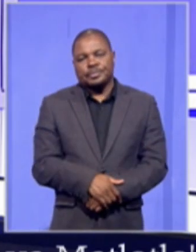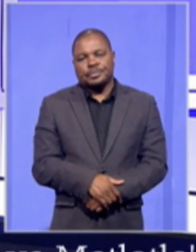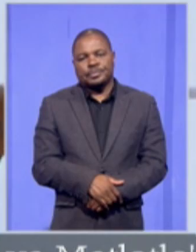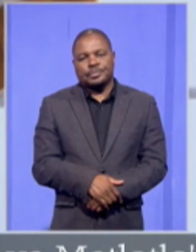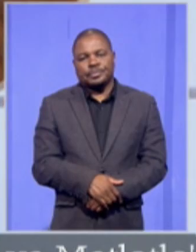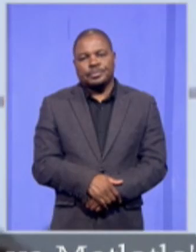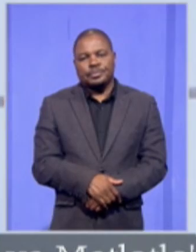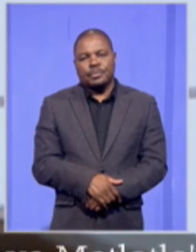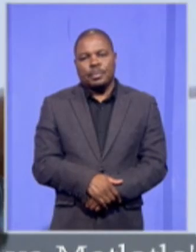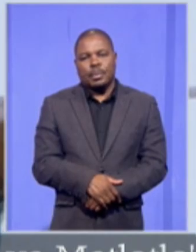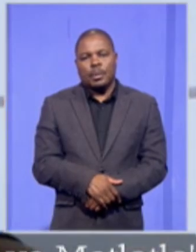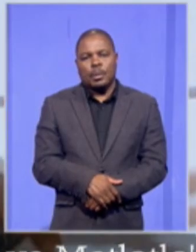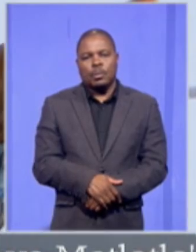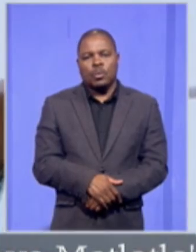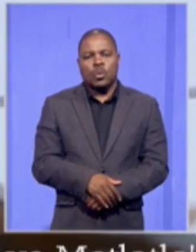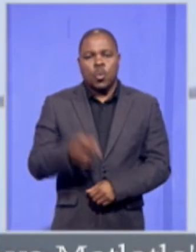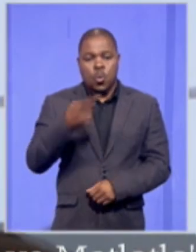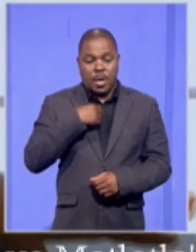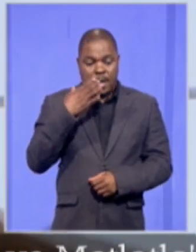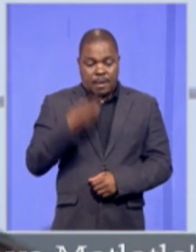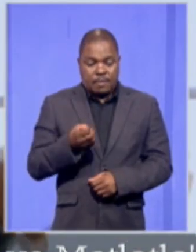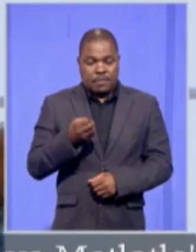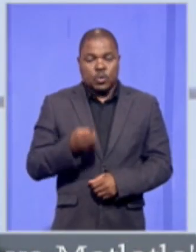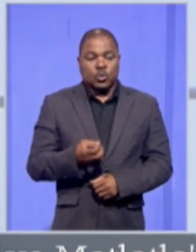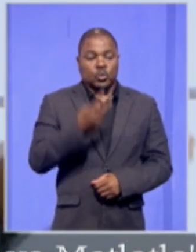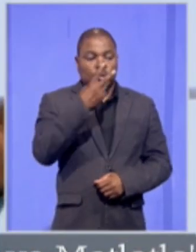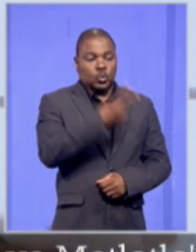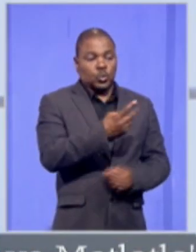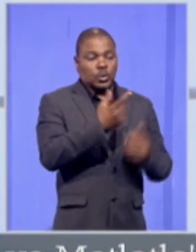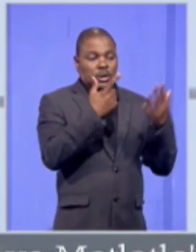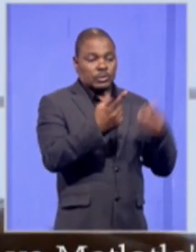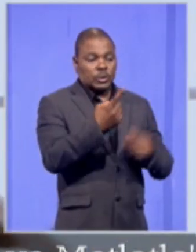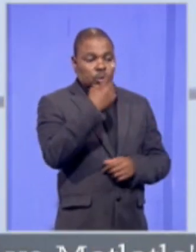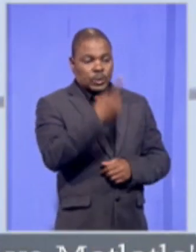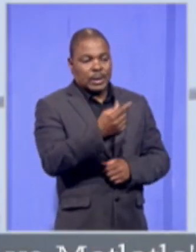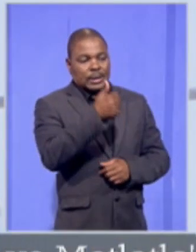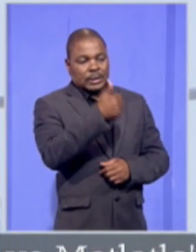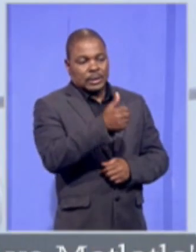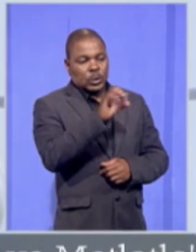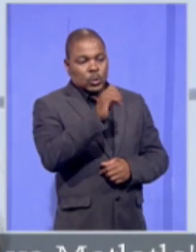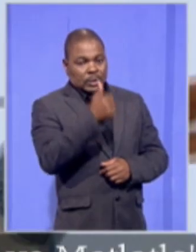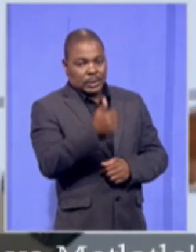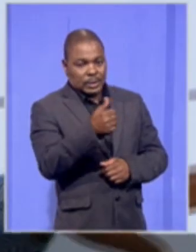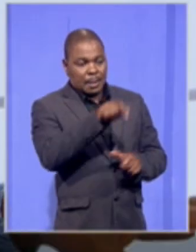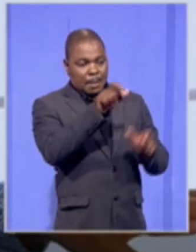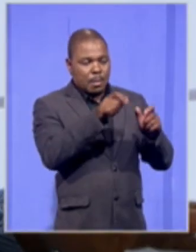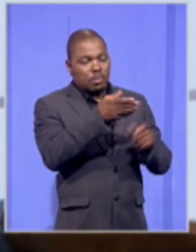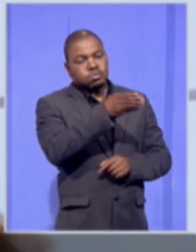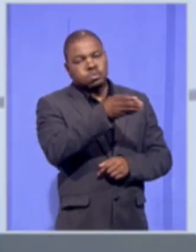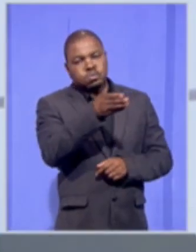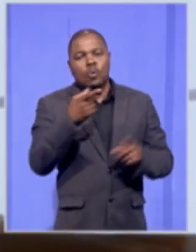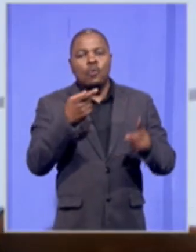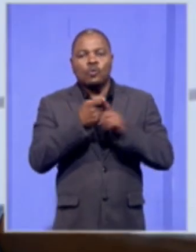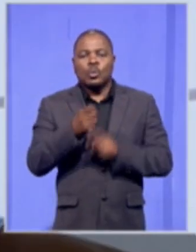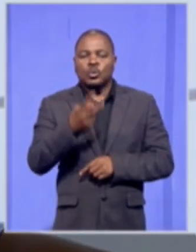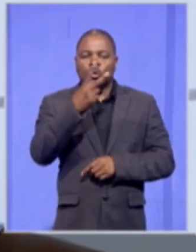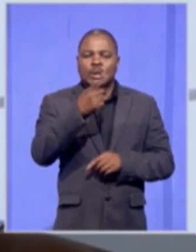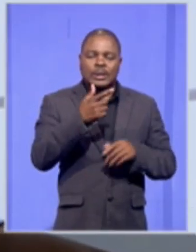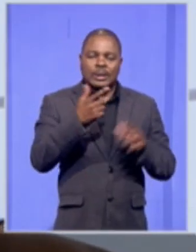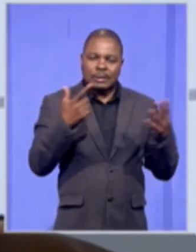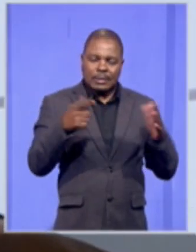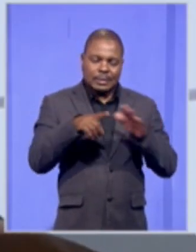We have got an army of 271,000 people, 606 on the ground in the 27 districts fighting